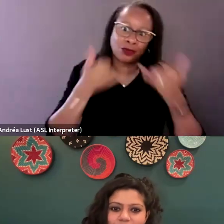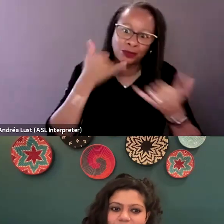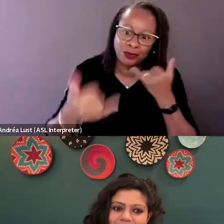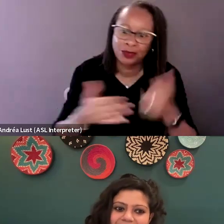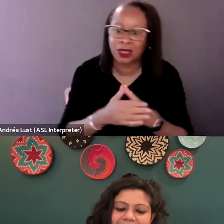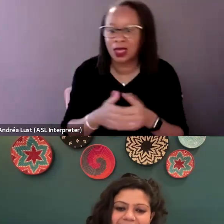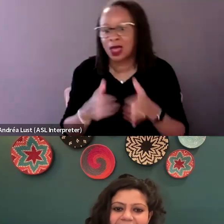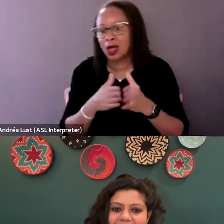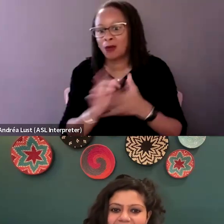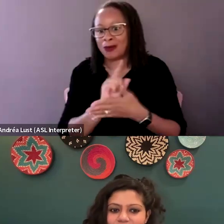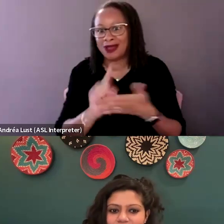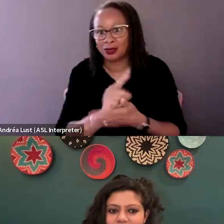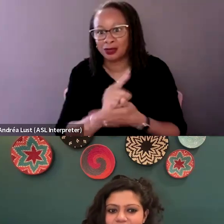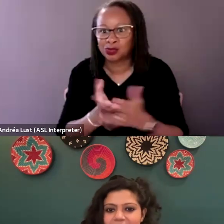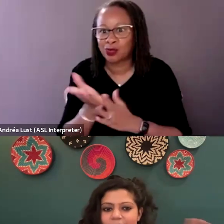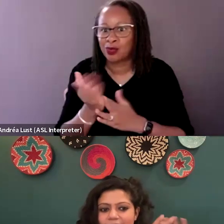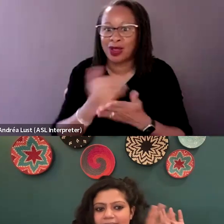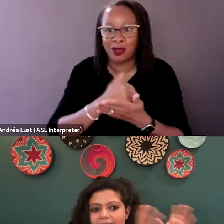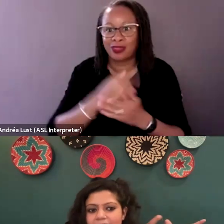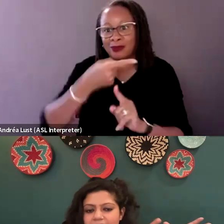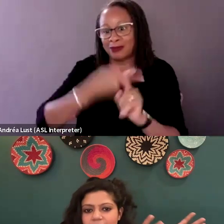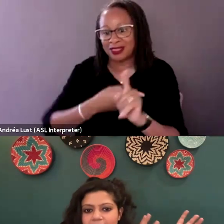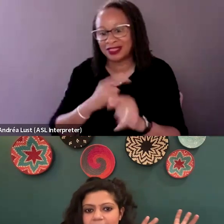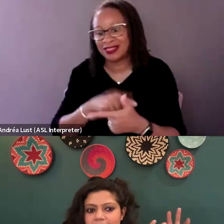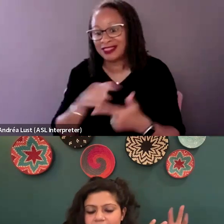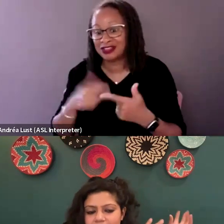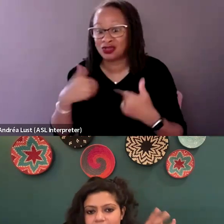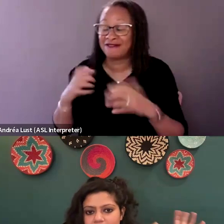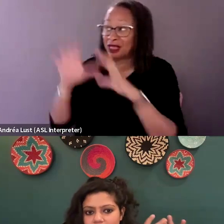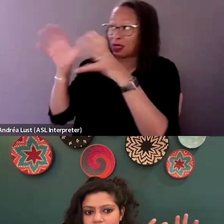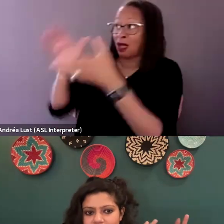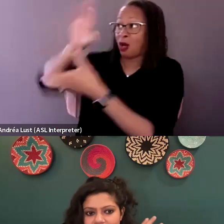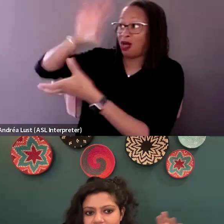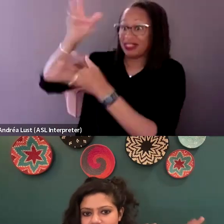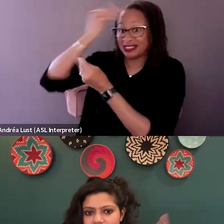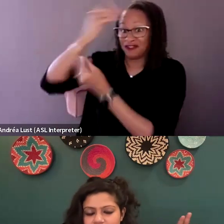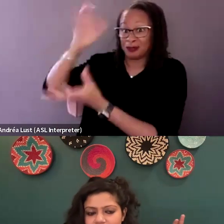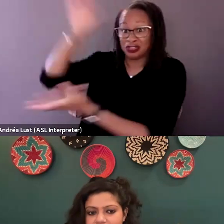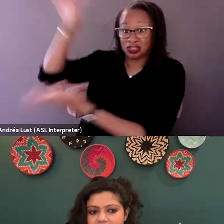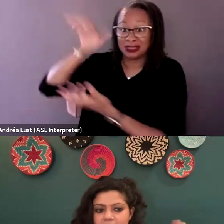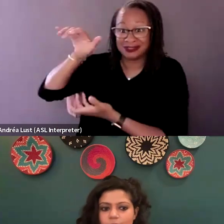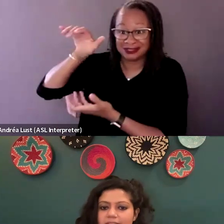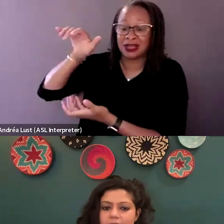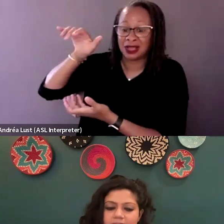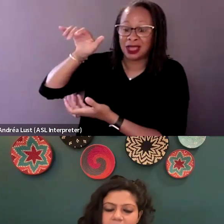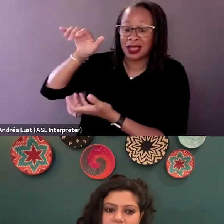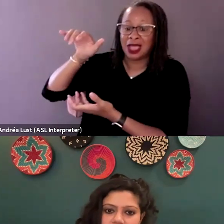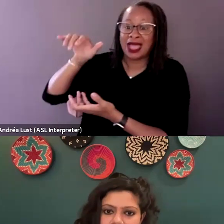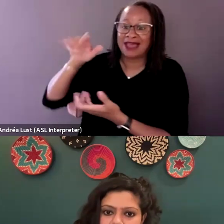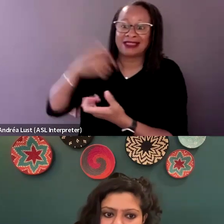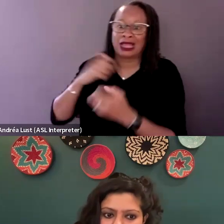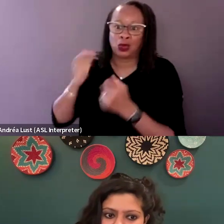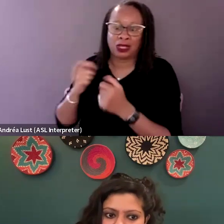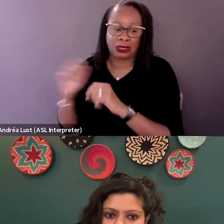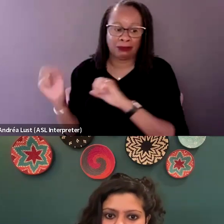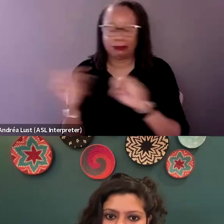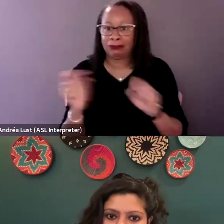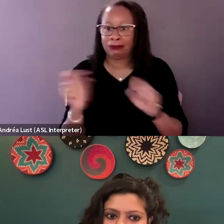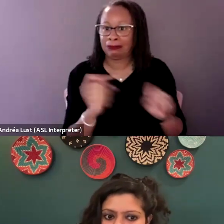Western, it could be, any kind of money. It could be Eastern money, it could be Japanese money, it could be whatever. So I think to any sort